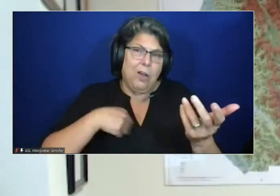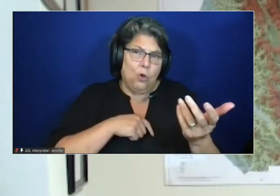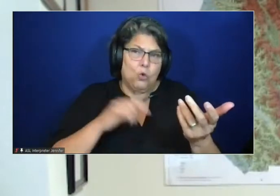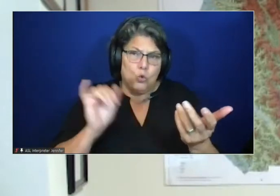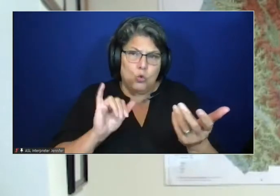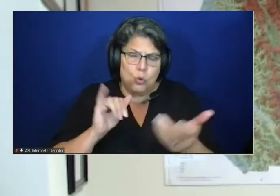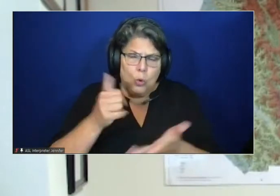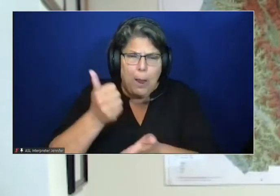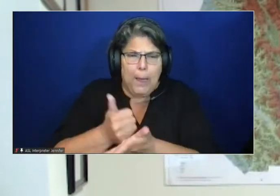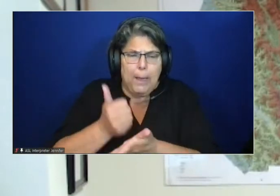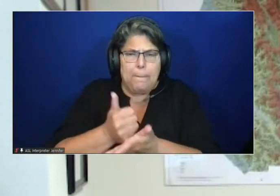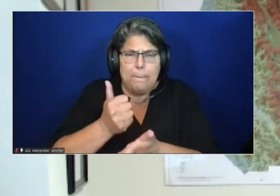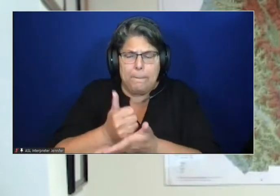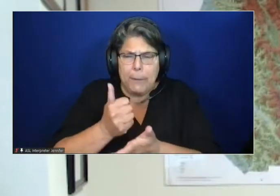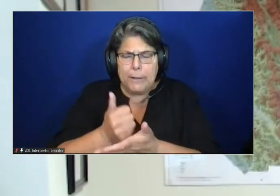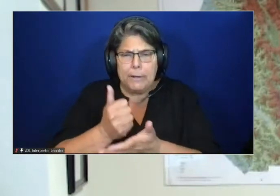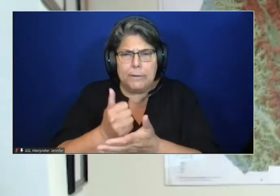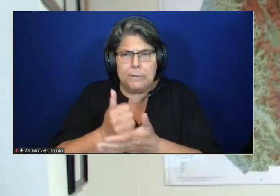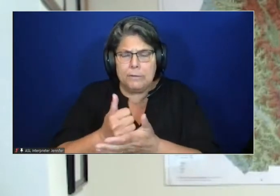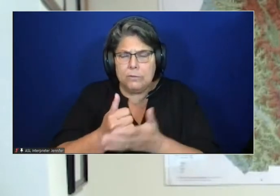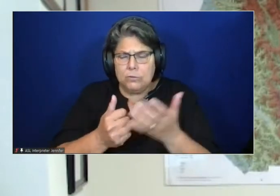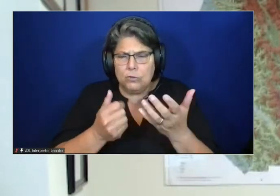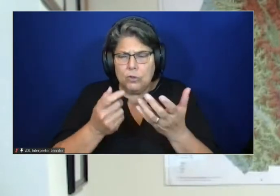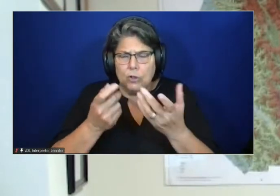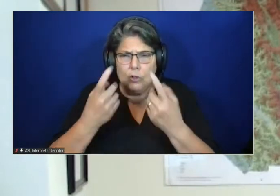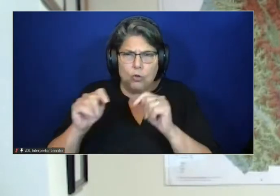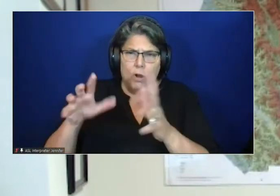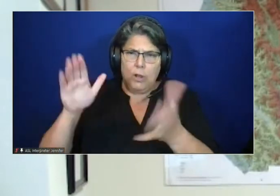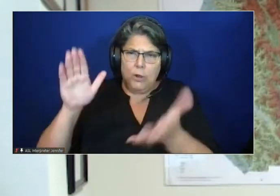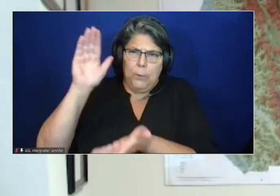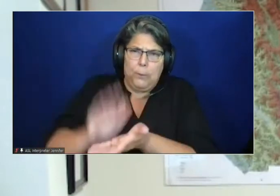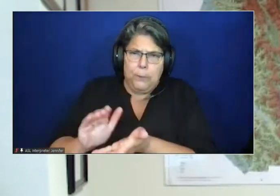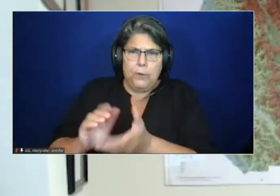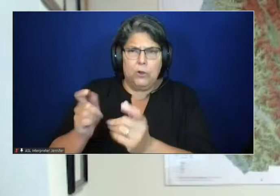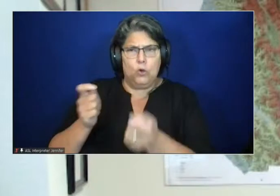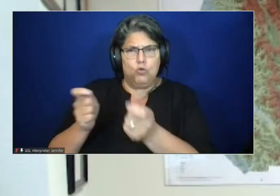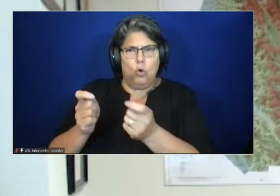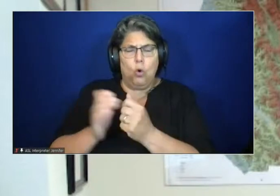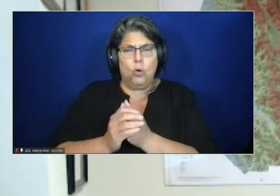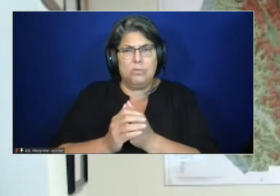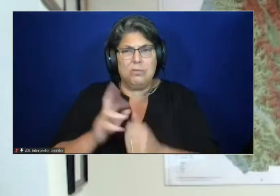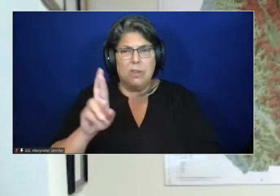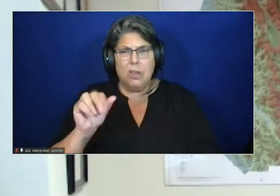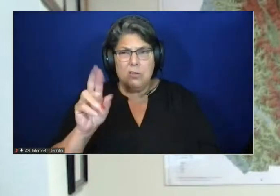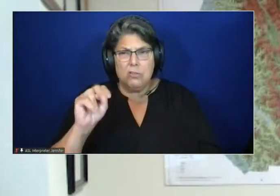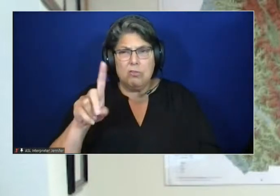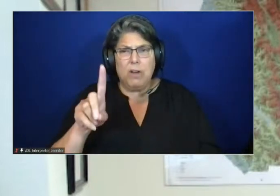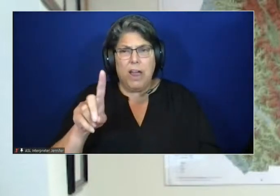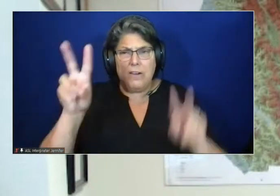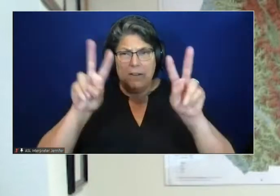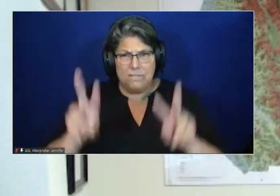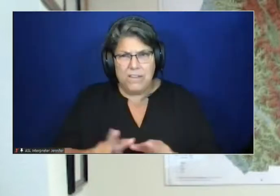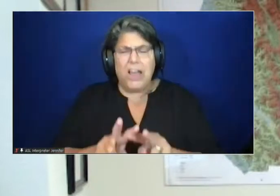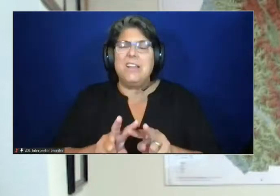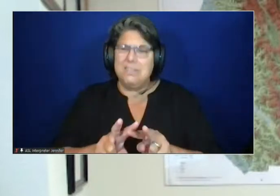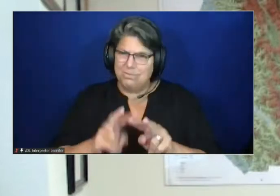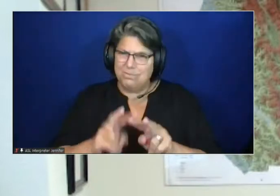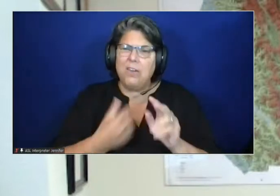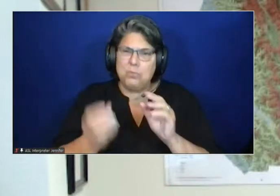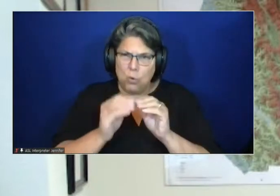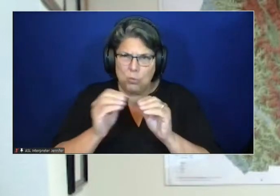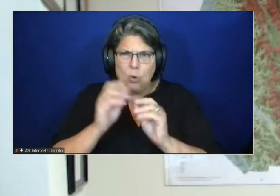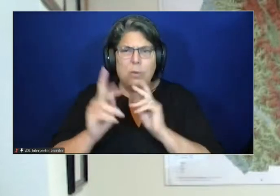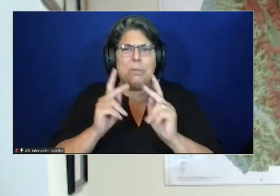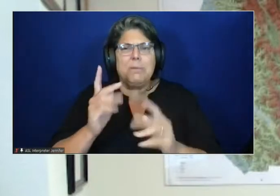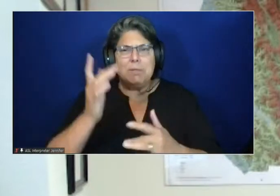assisting in efforts to control them. Round Valley continues to have more positive cases, and